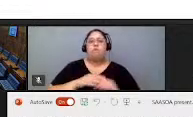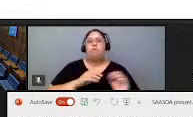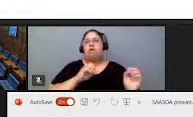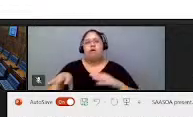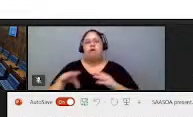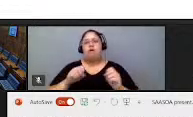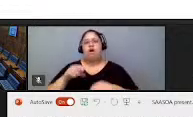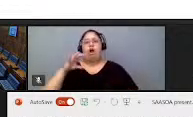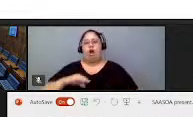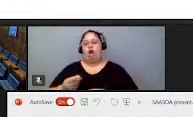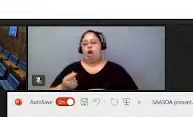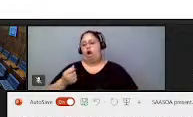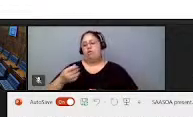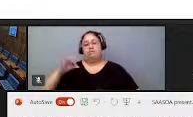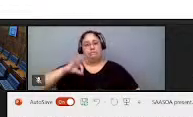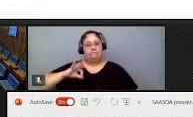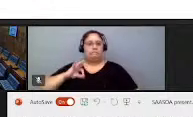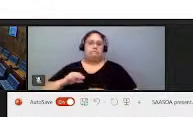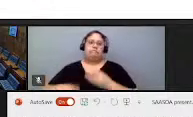top of cost